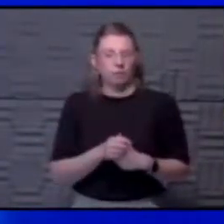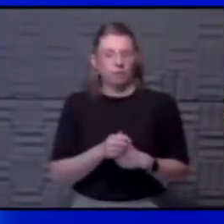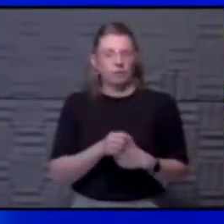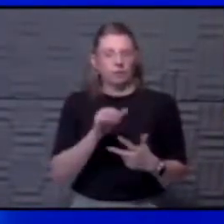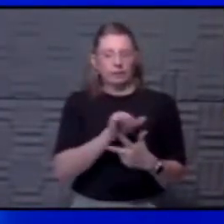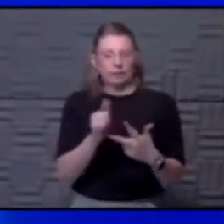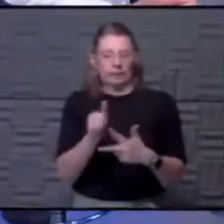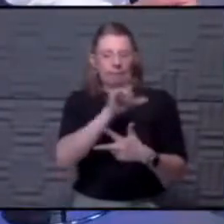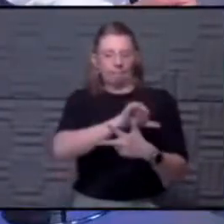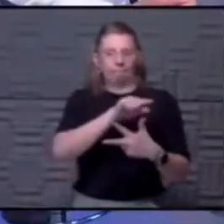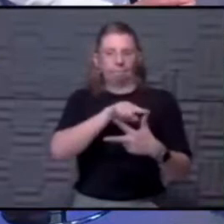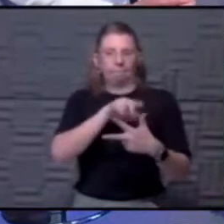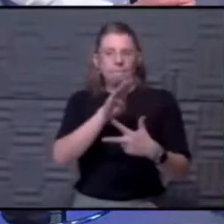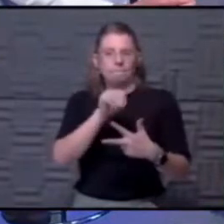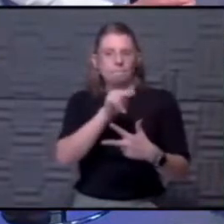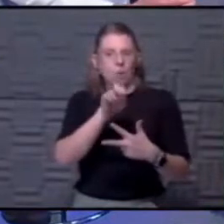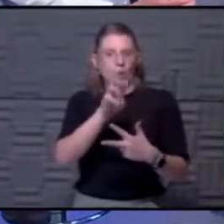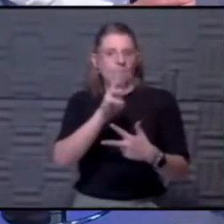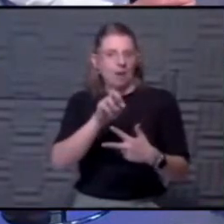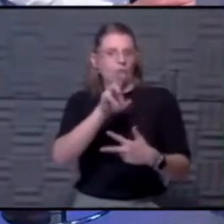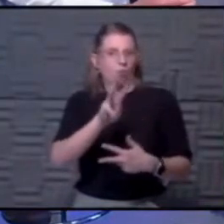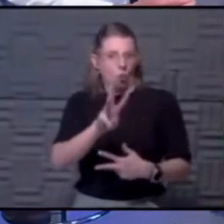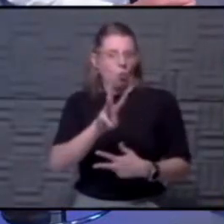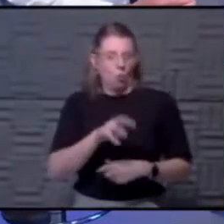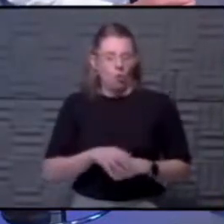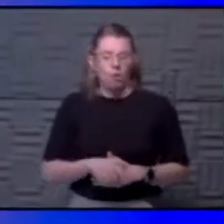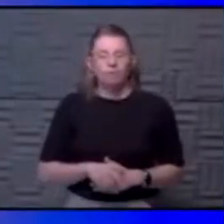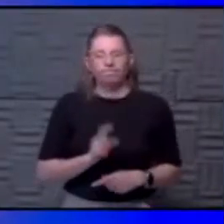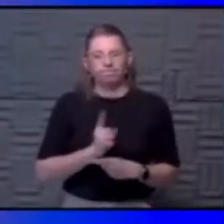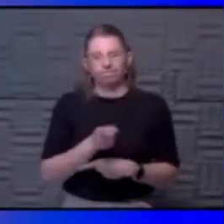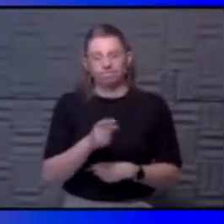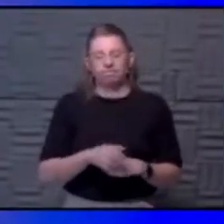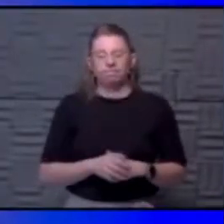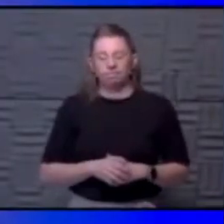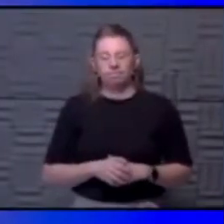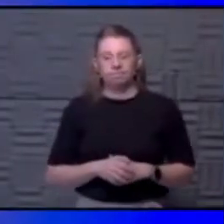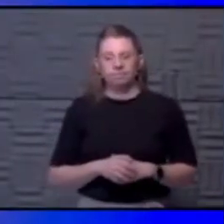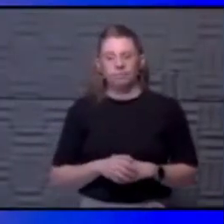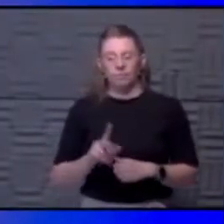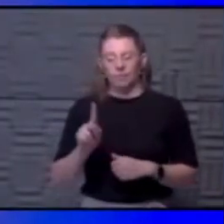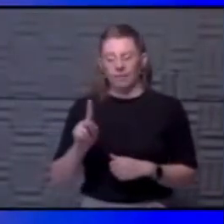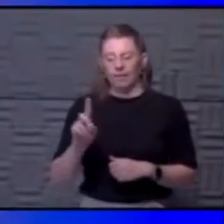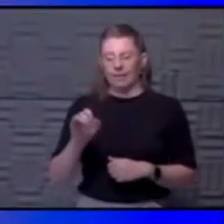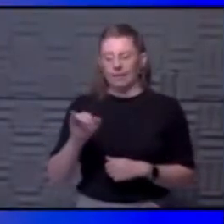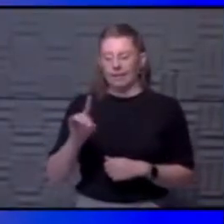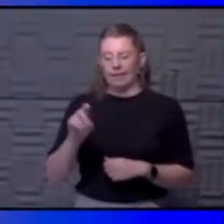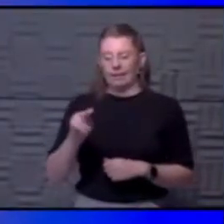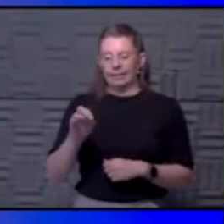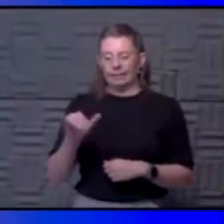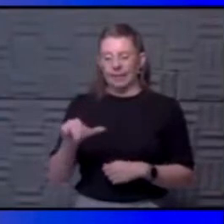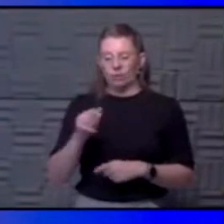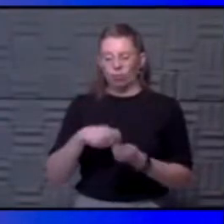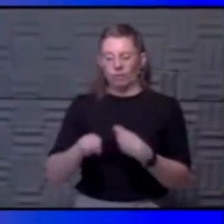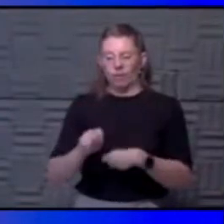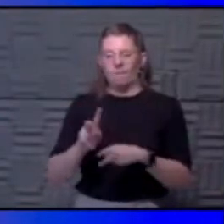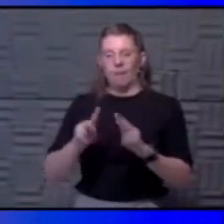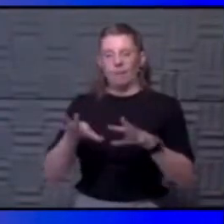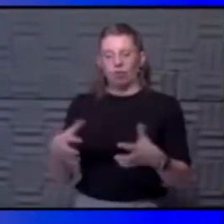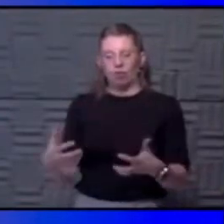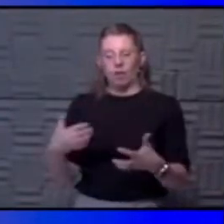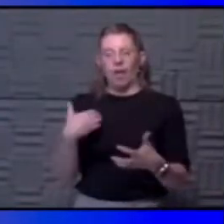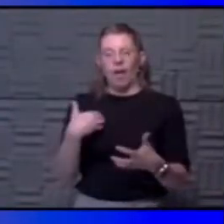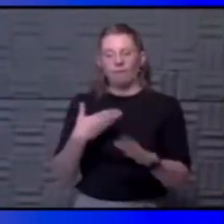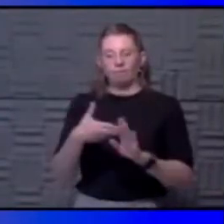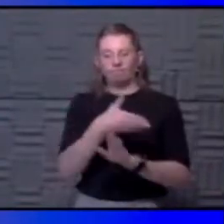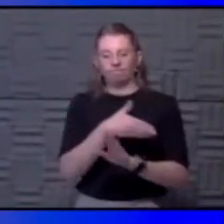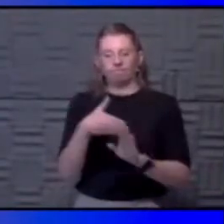marrow transplant patients. So. Yeah, I think specifically the proportion of the kidney transplant population that has pre-existing hypertension.